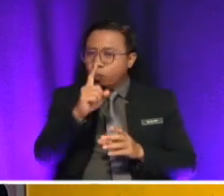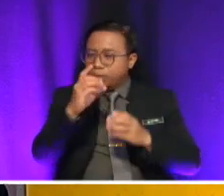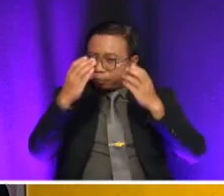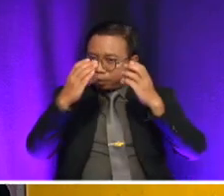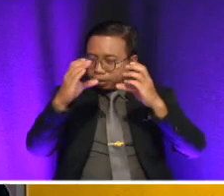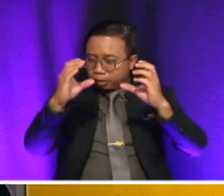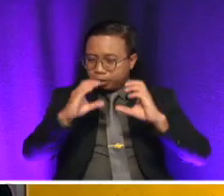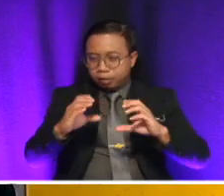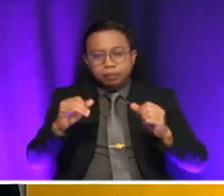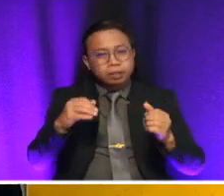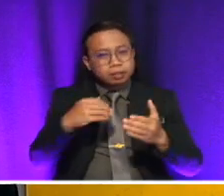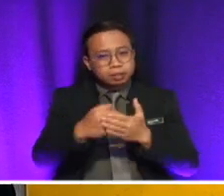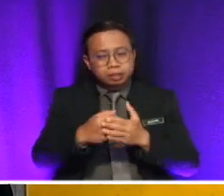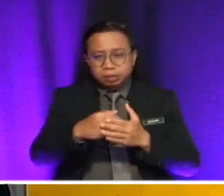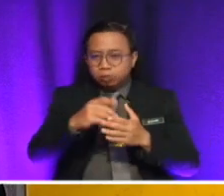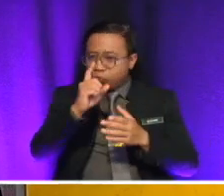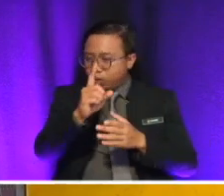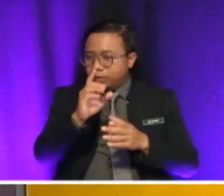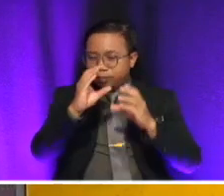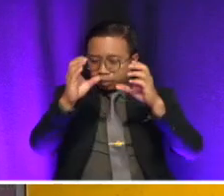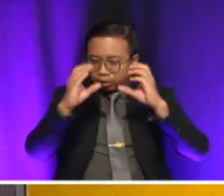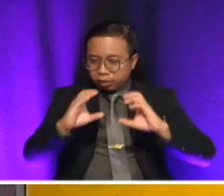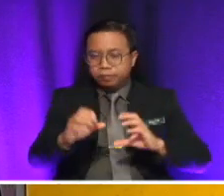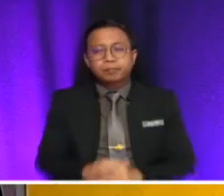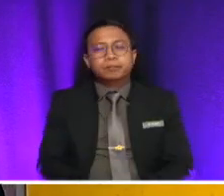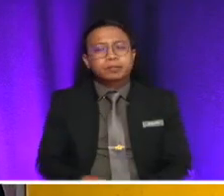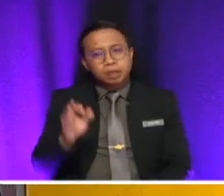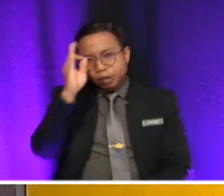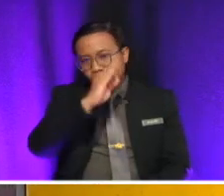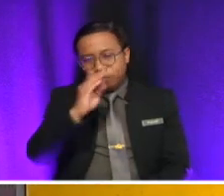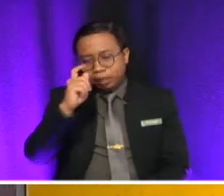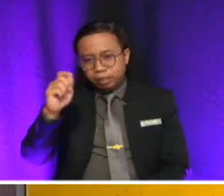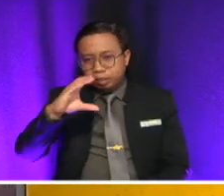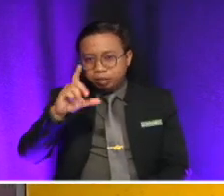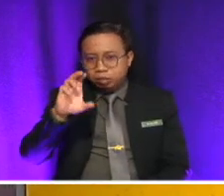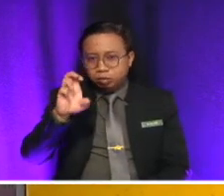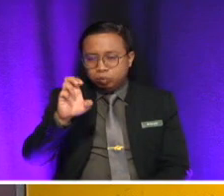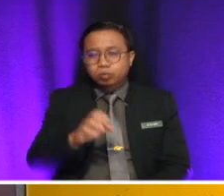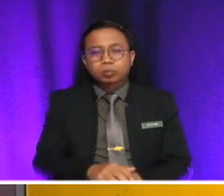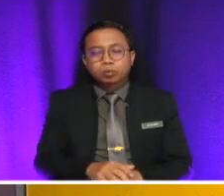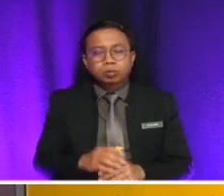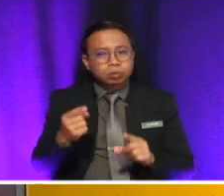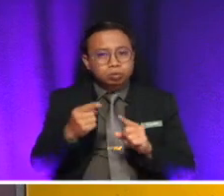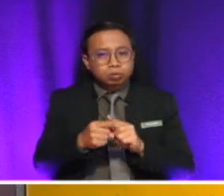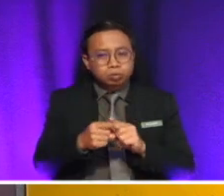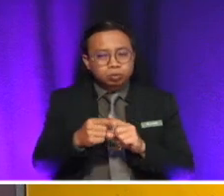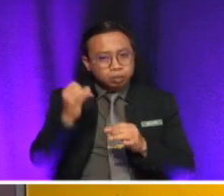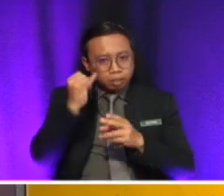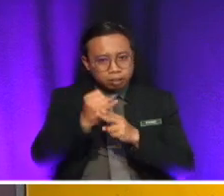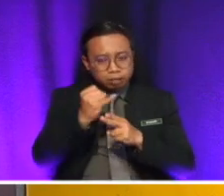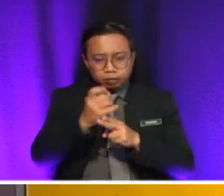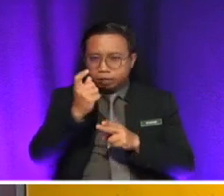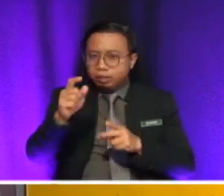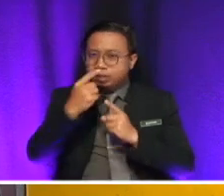to another paragraph, and we are going to look at how we are going to find the clues within the paragraph to actually identify the